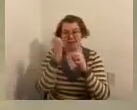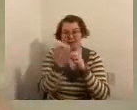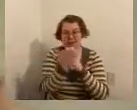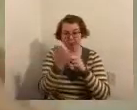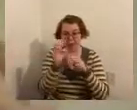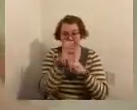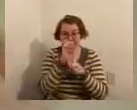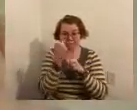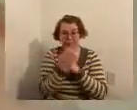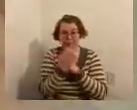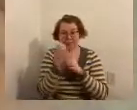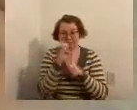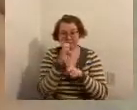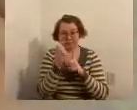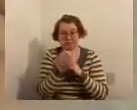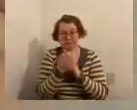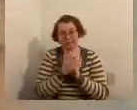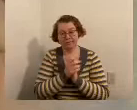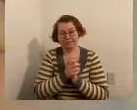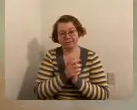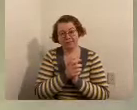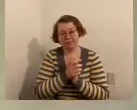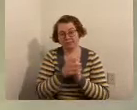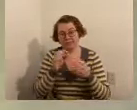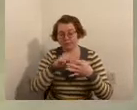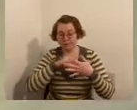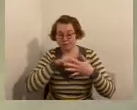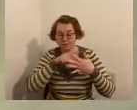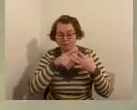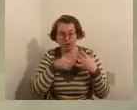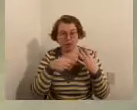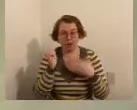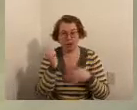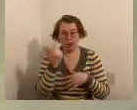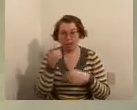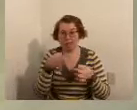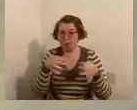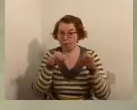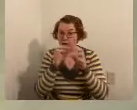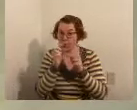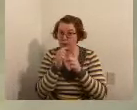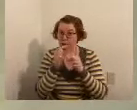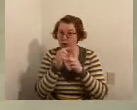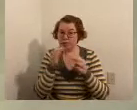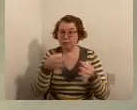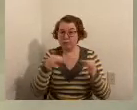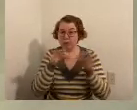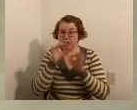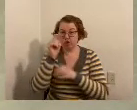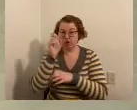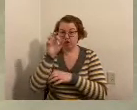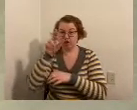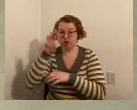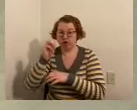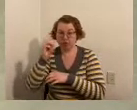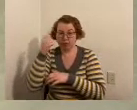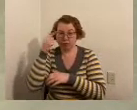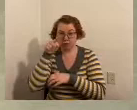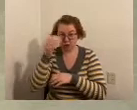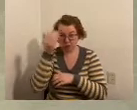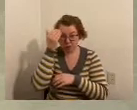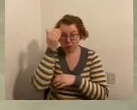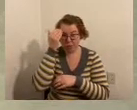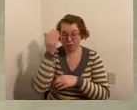environment. So these are all important words. These are important terms for you to know.